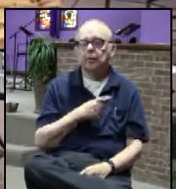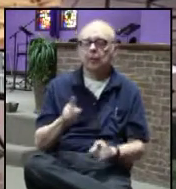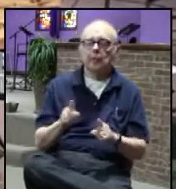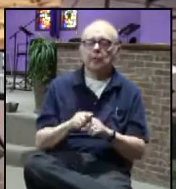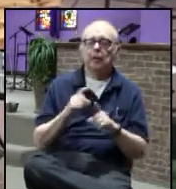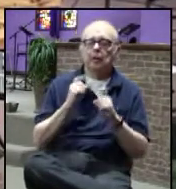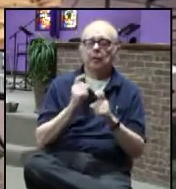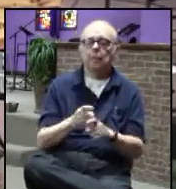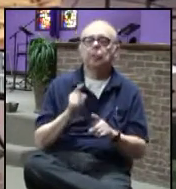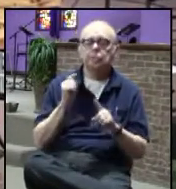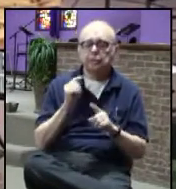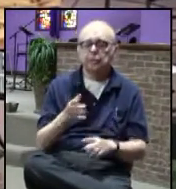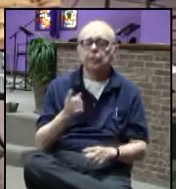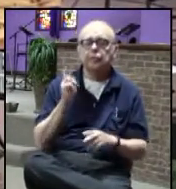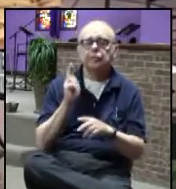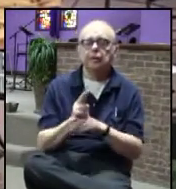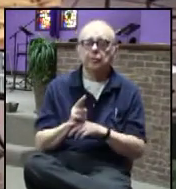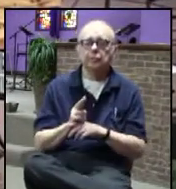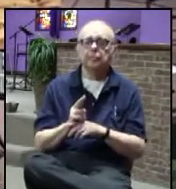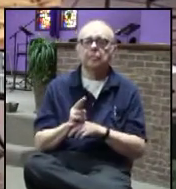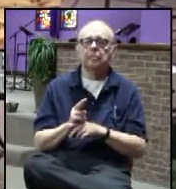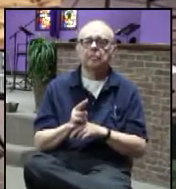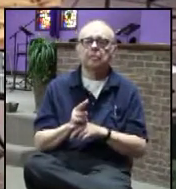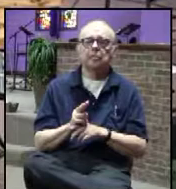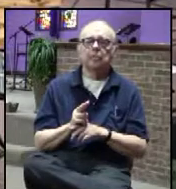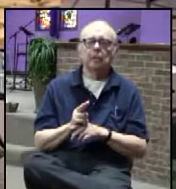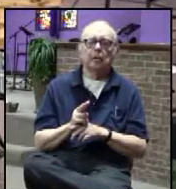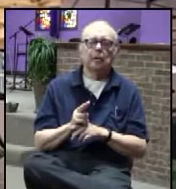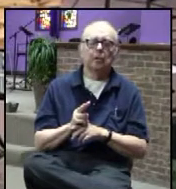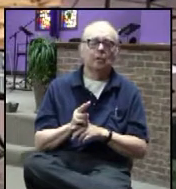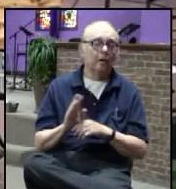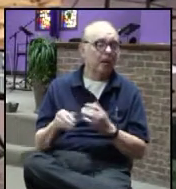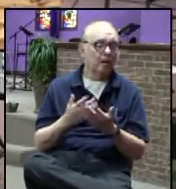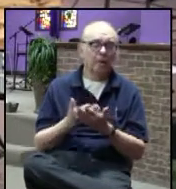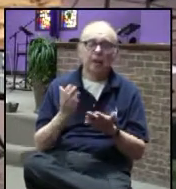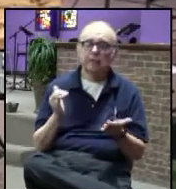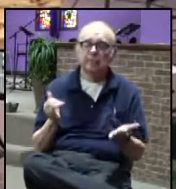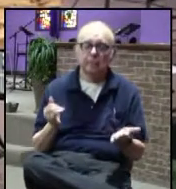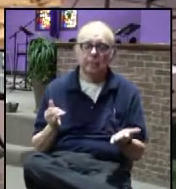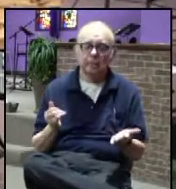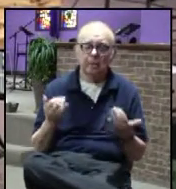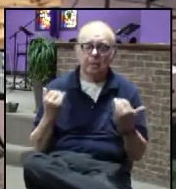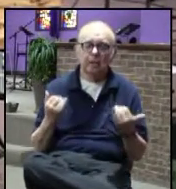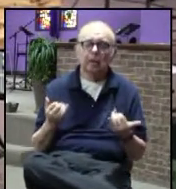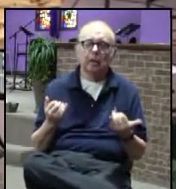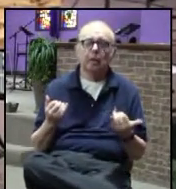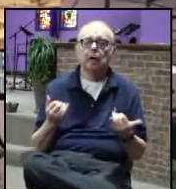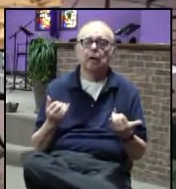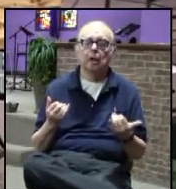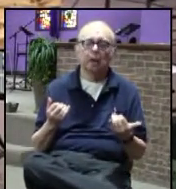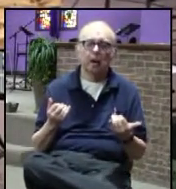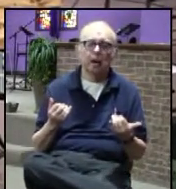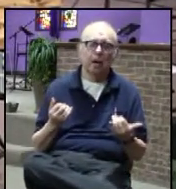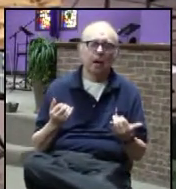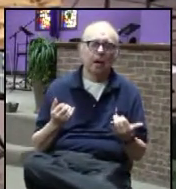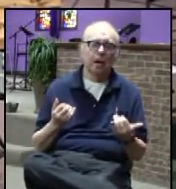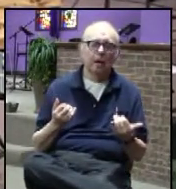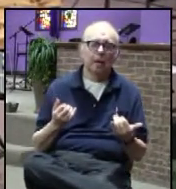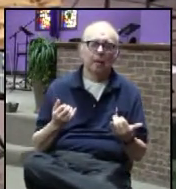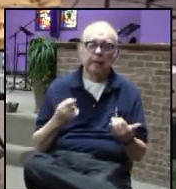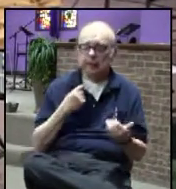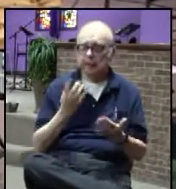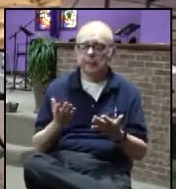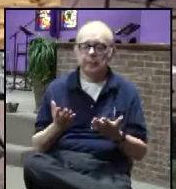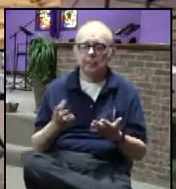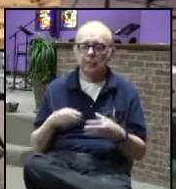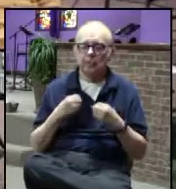a gift to use. Every bit of it. Now, so then what are you saying?